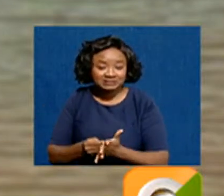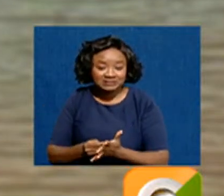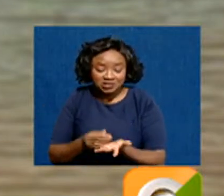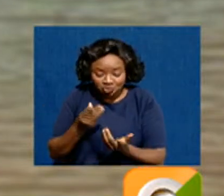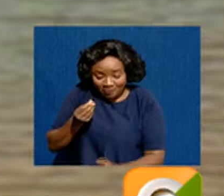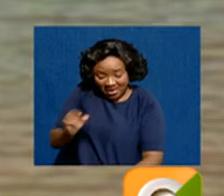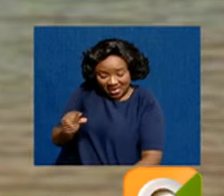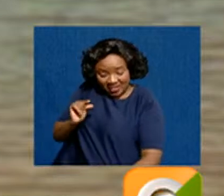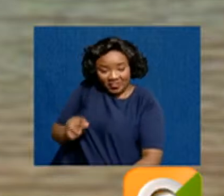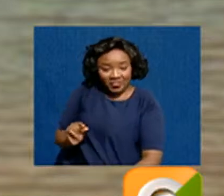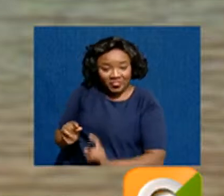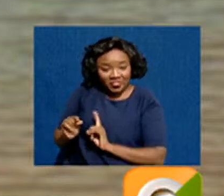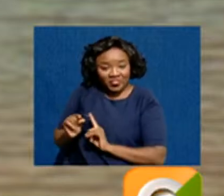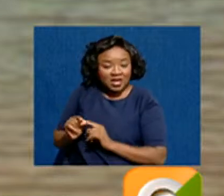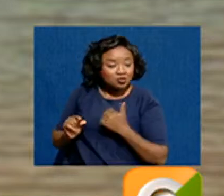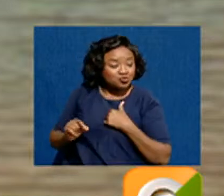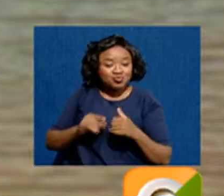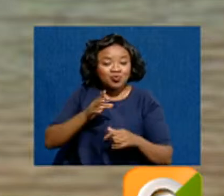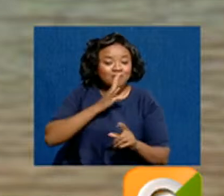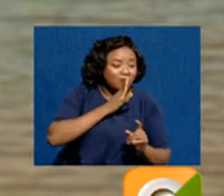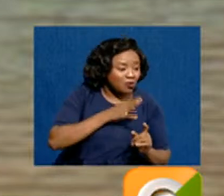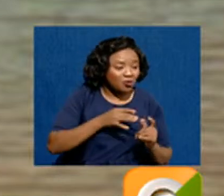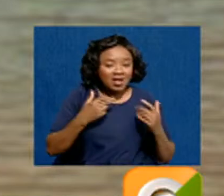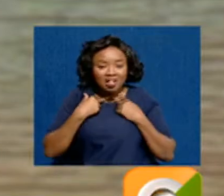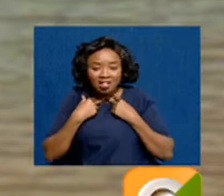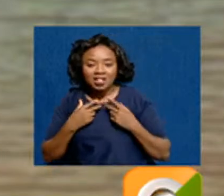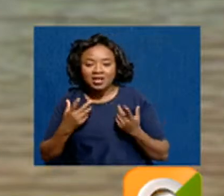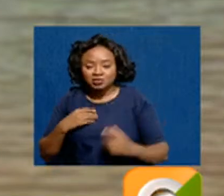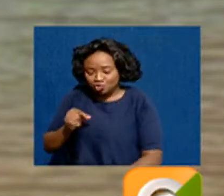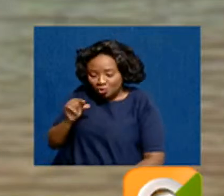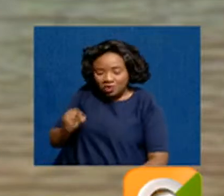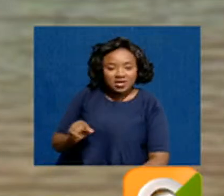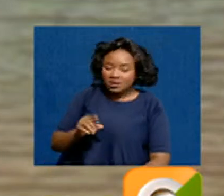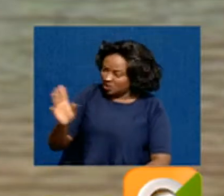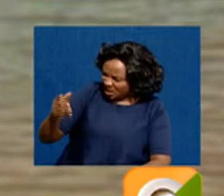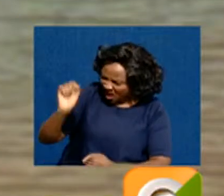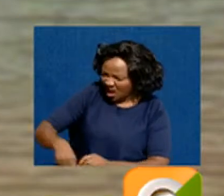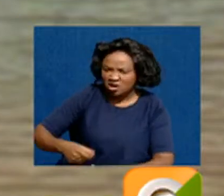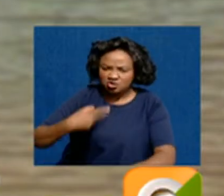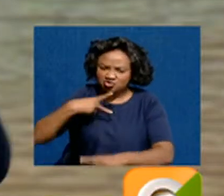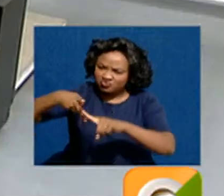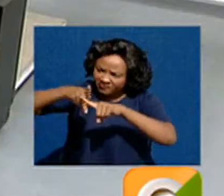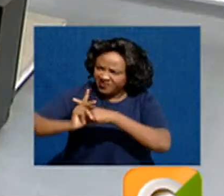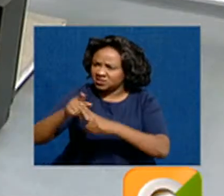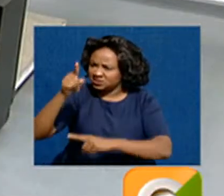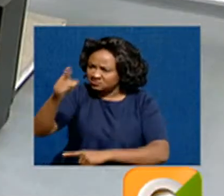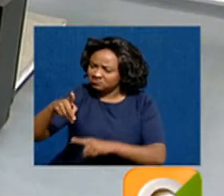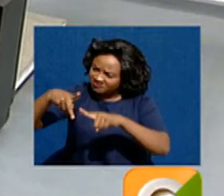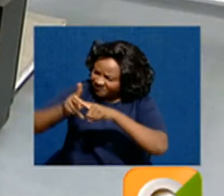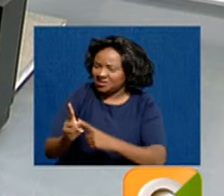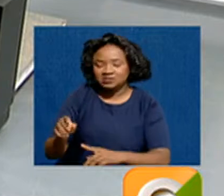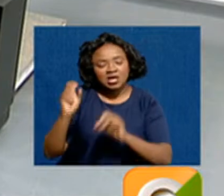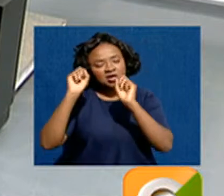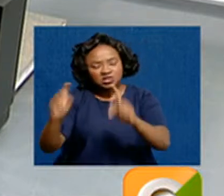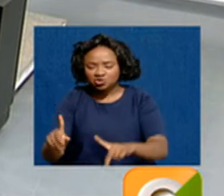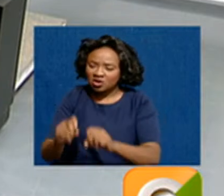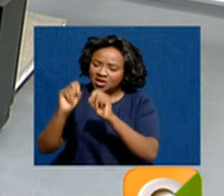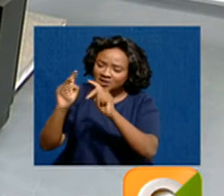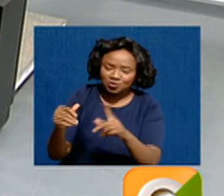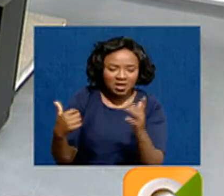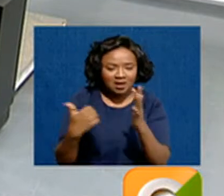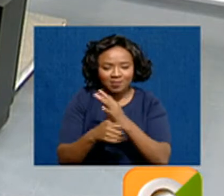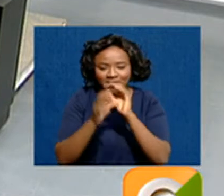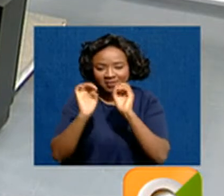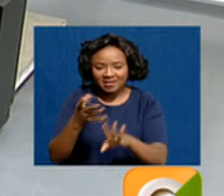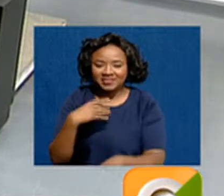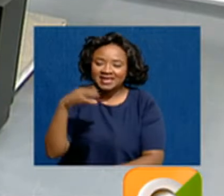not continue taxing Kenyans. You cannot borrow. How do you use it? How do you fix? No, I'm saying, no, it's not just a leaking roof is a small issue. I understand your